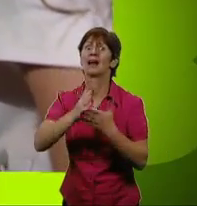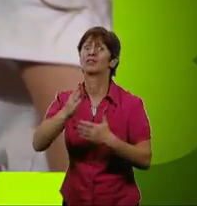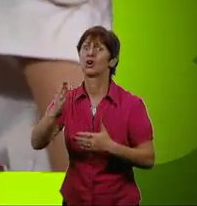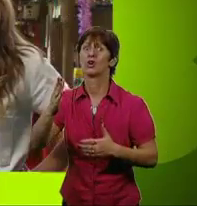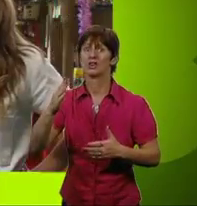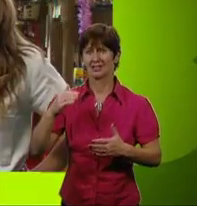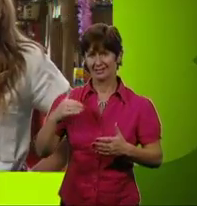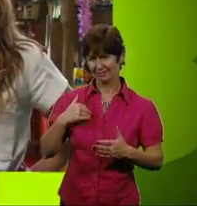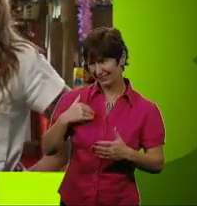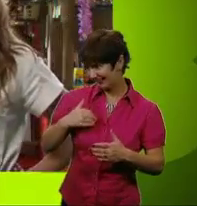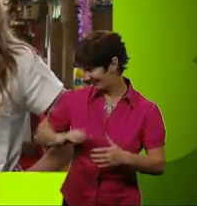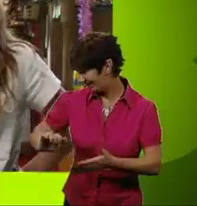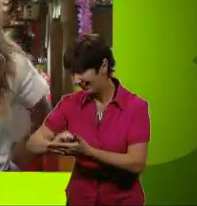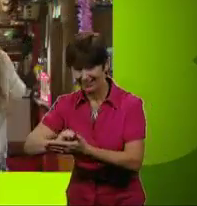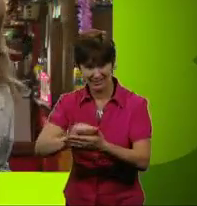do manual labor.